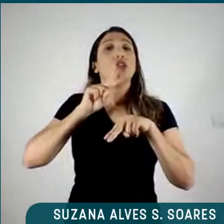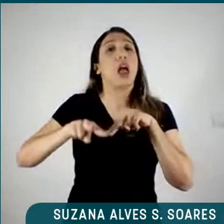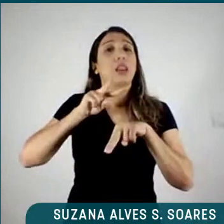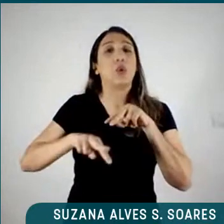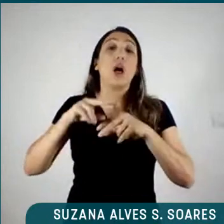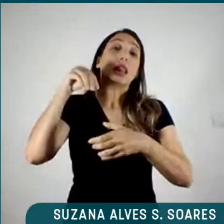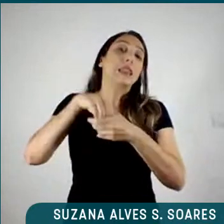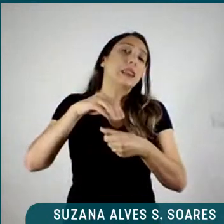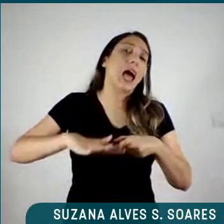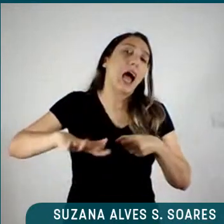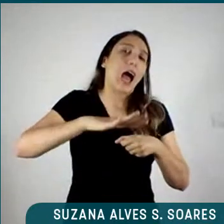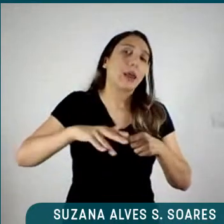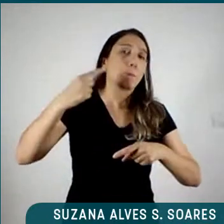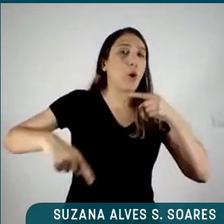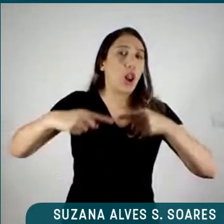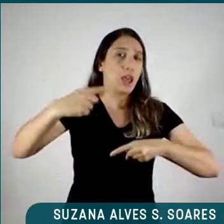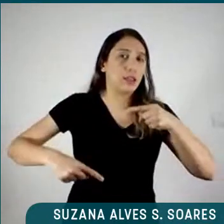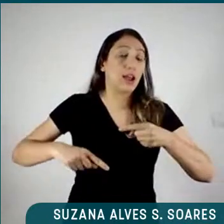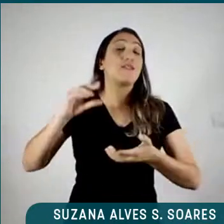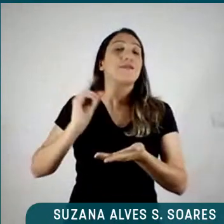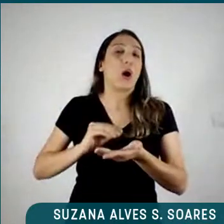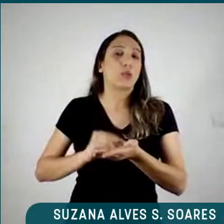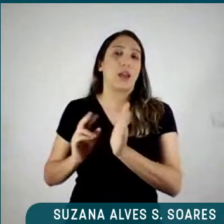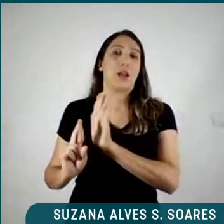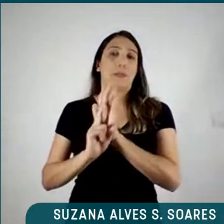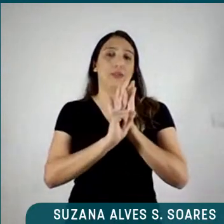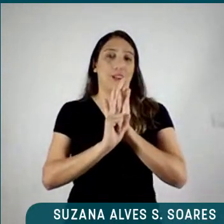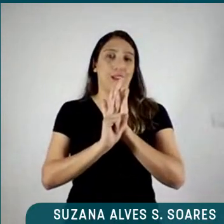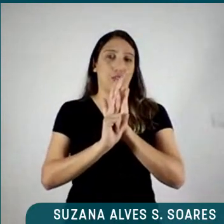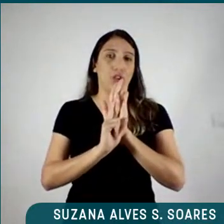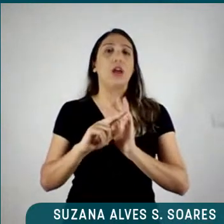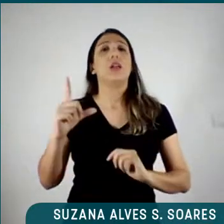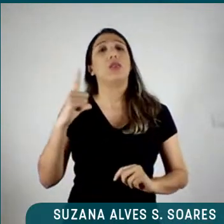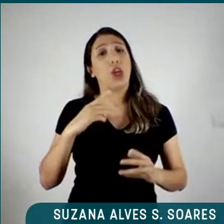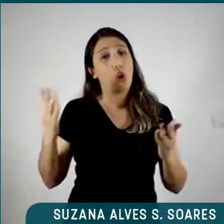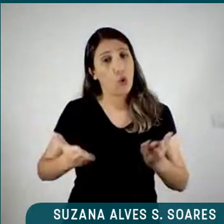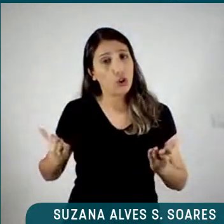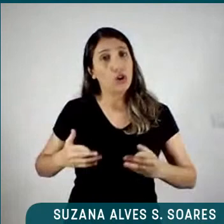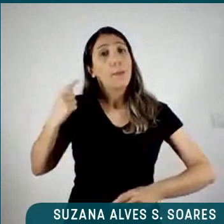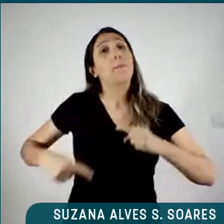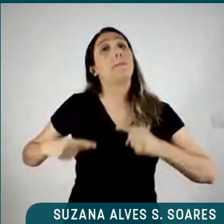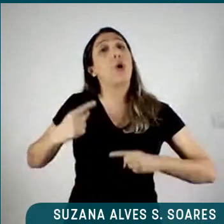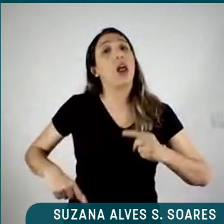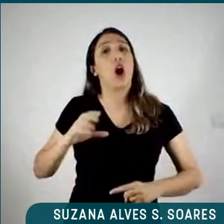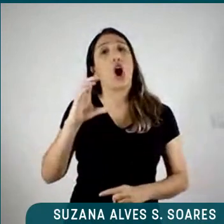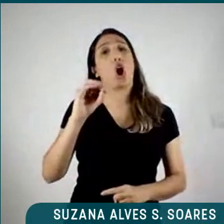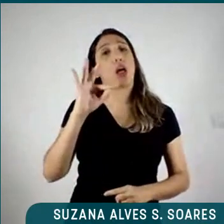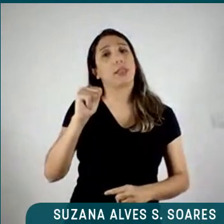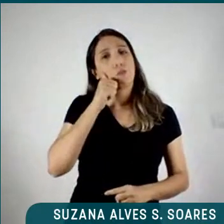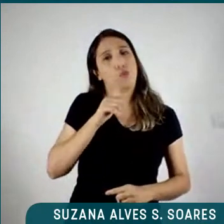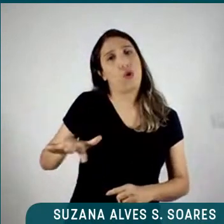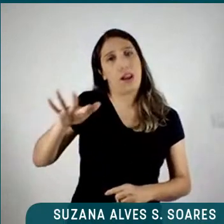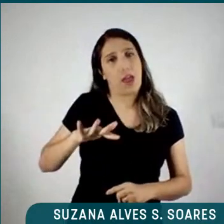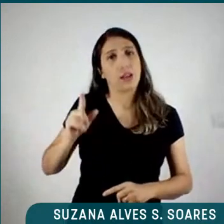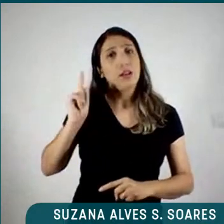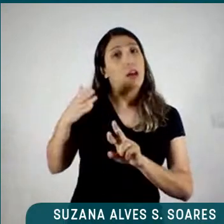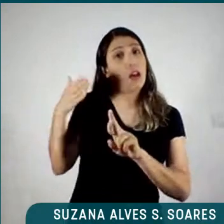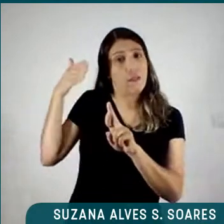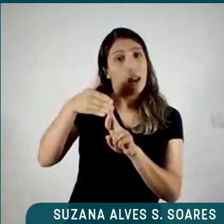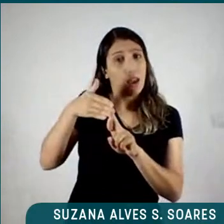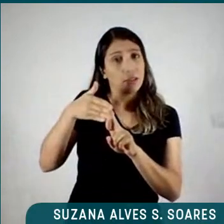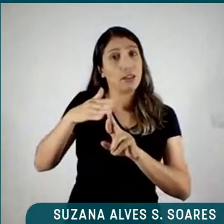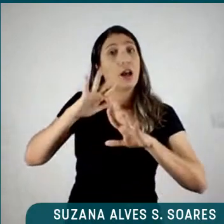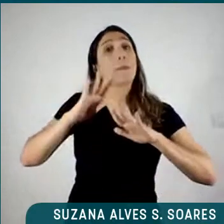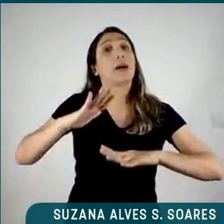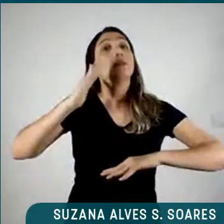I would like to talk about one point that you raised, that is the lack of visibility of gender in